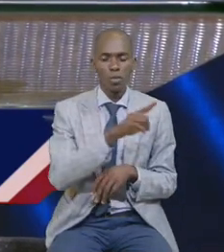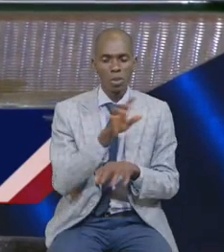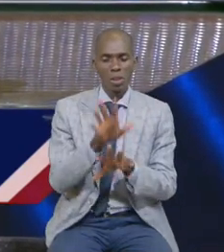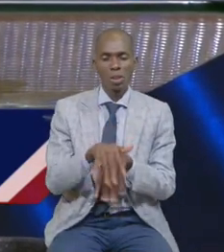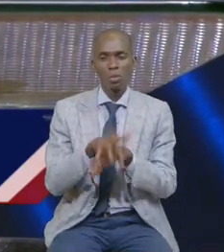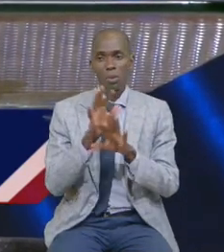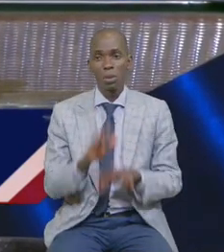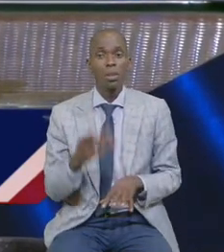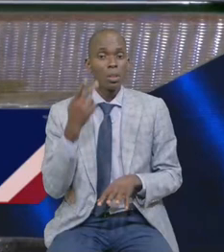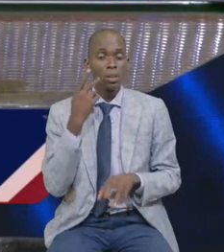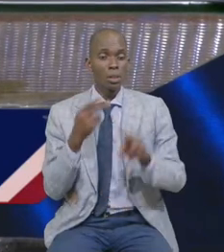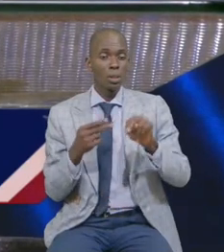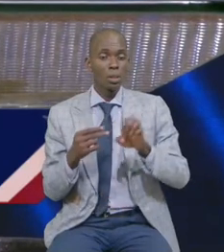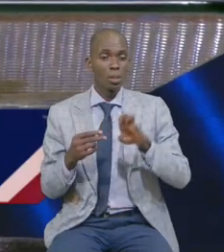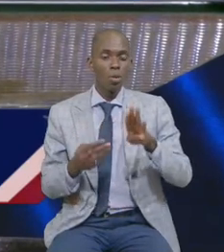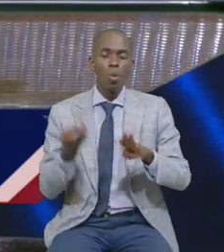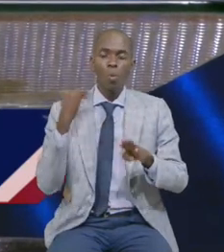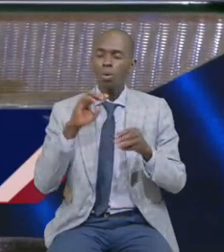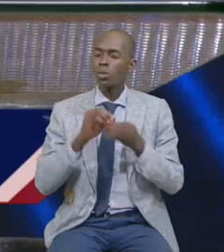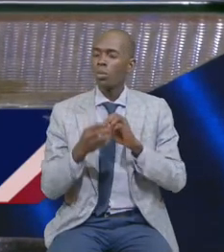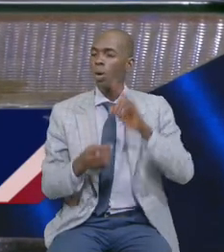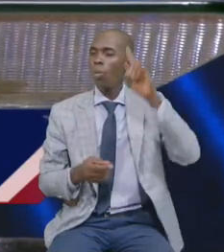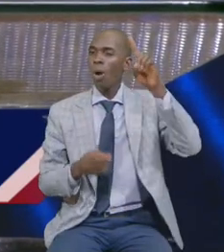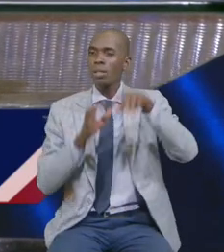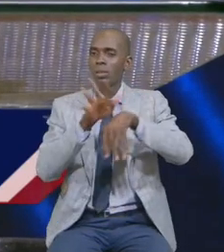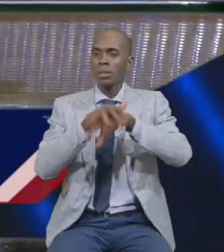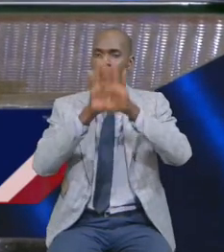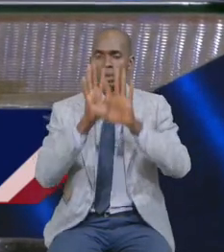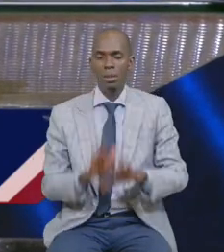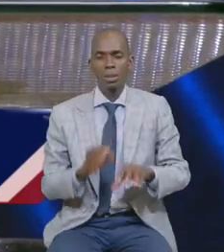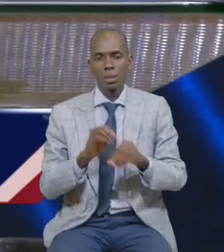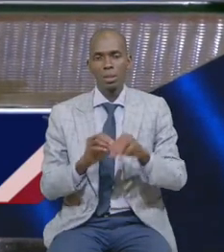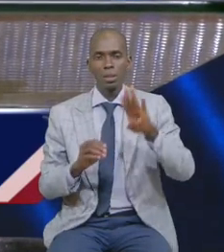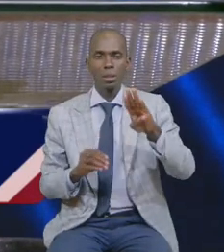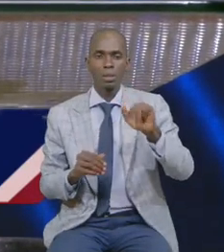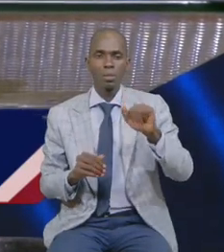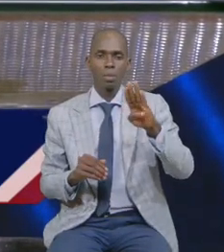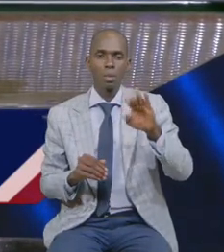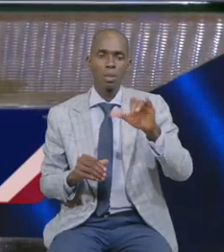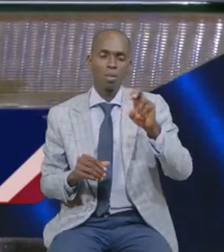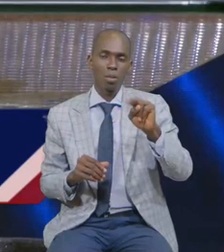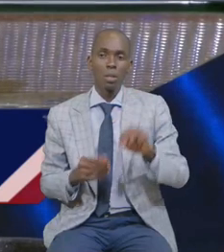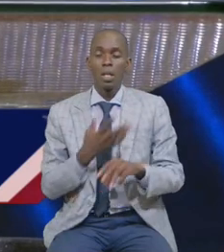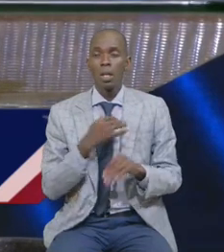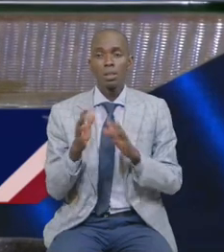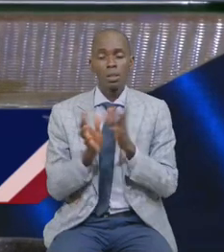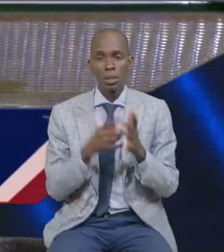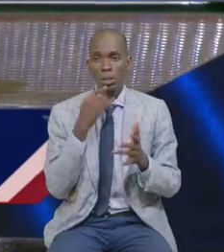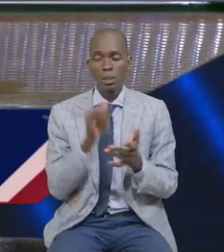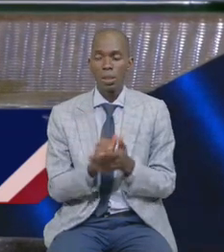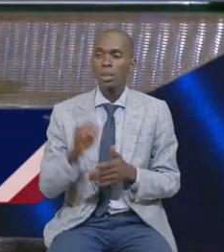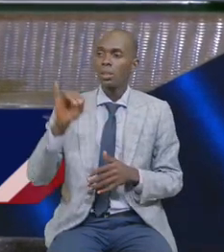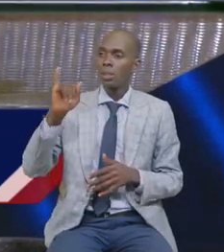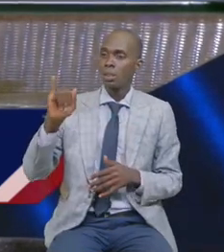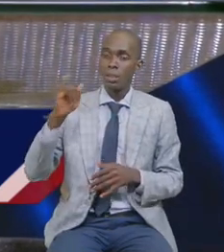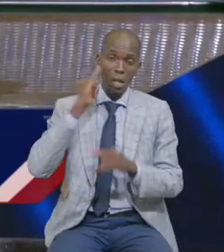that was the biggest hypocrite in Babylon and Jesus said Isaiah's prophesied